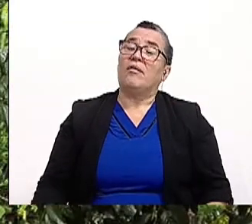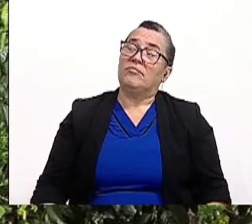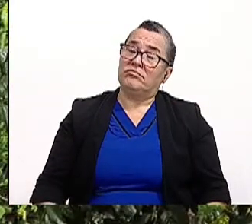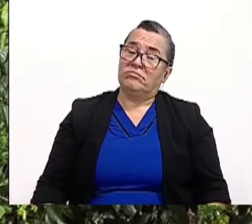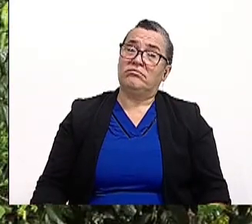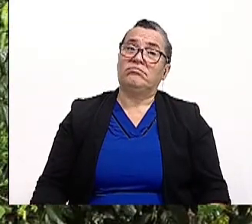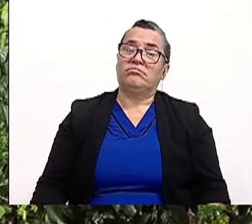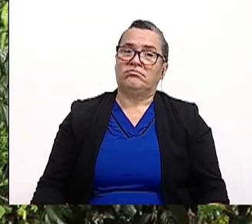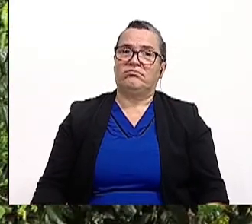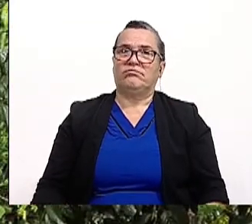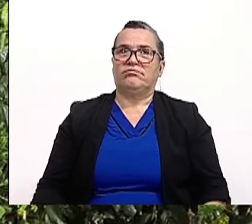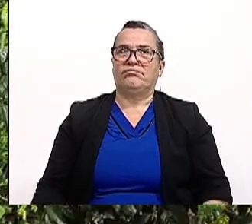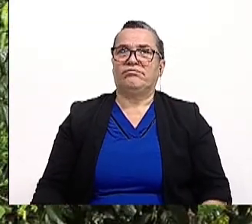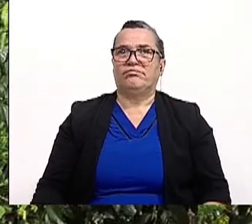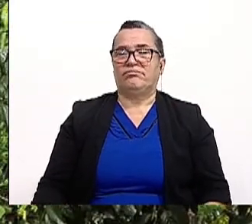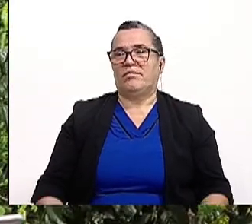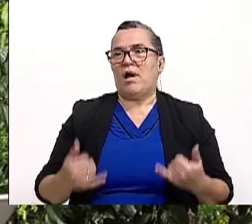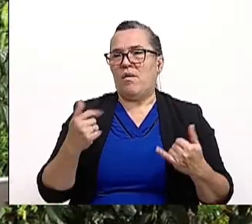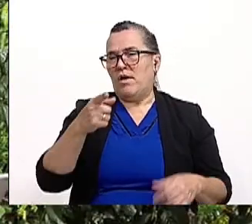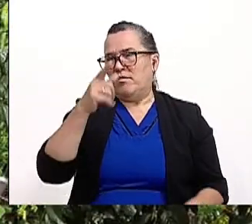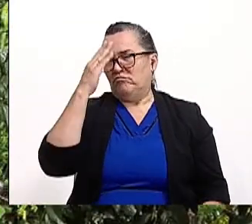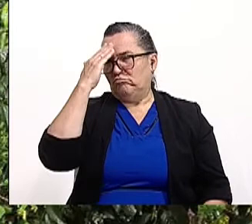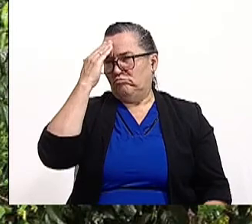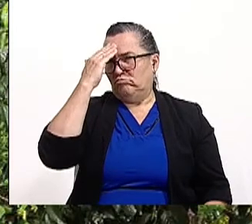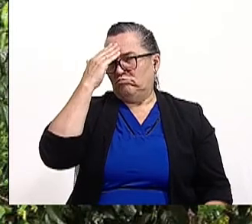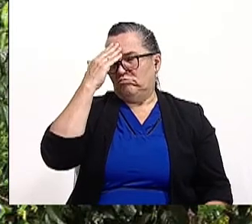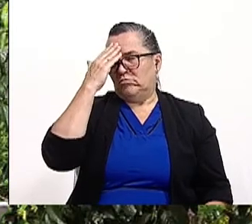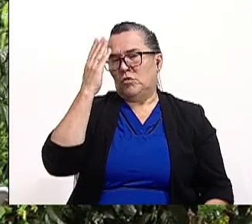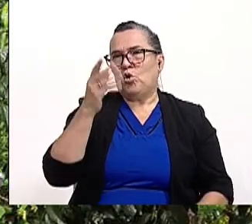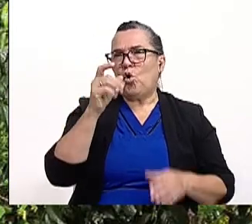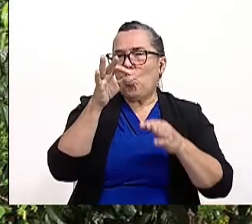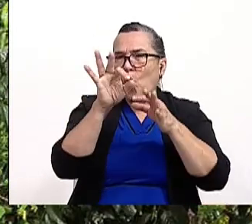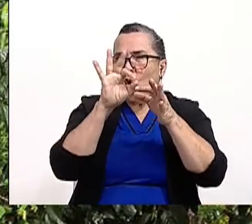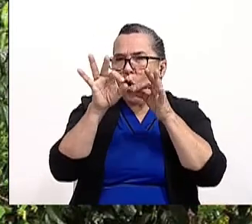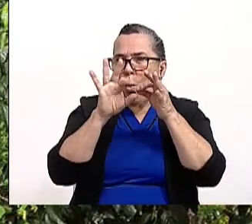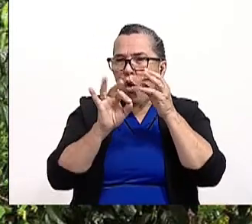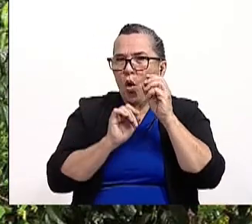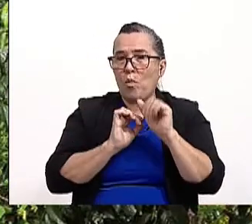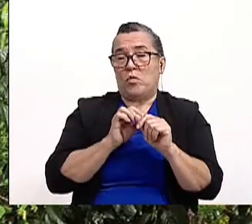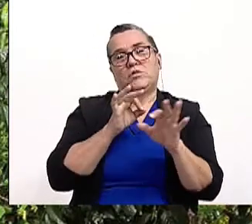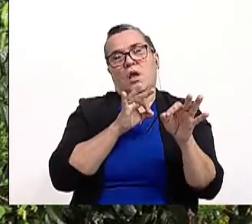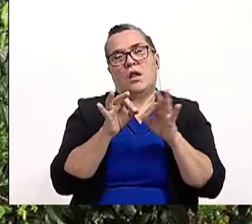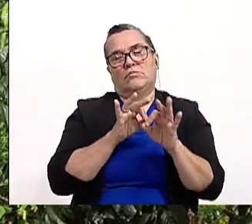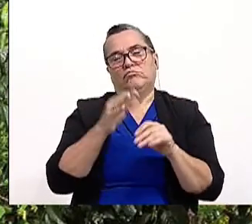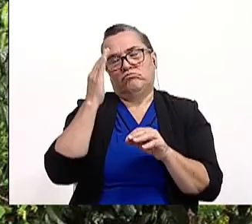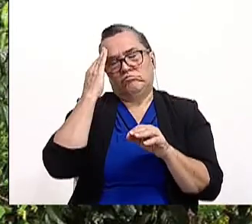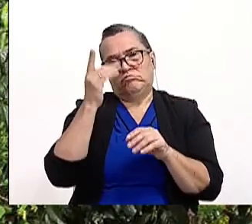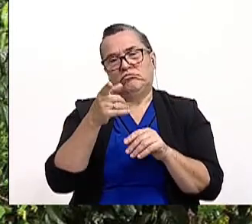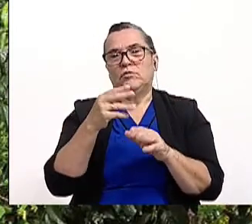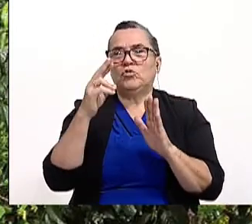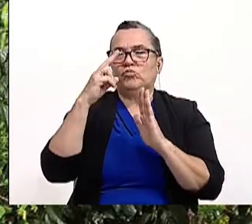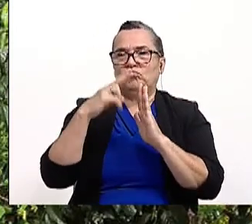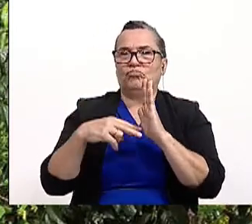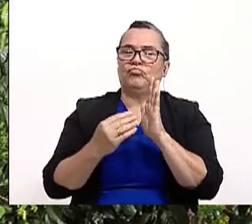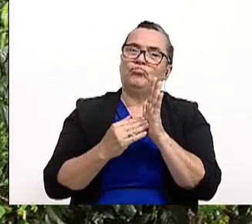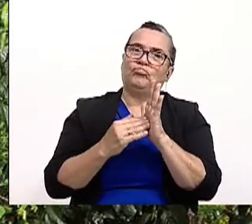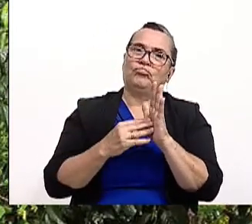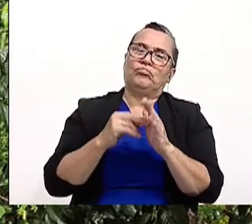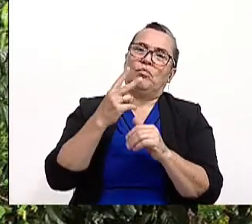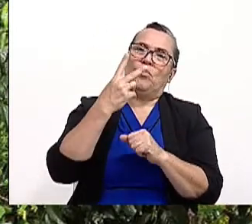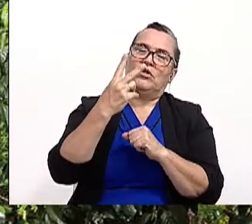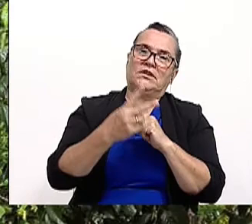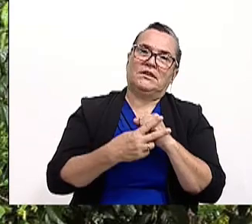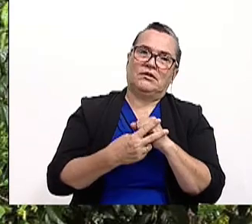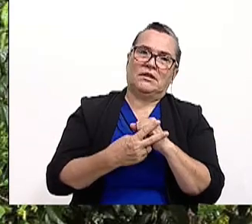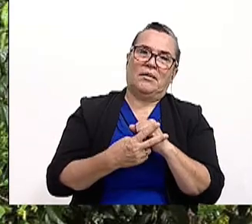Okay, very good. Now that you know how to get the details, you know the instructions, let's read the test for the newsletter